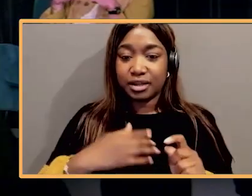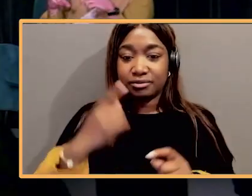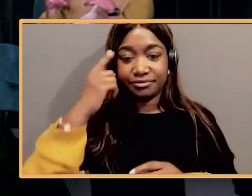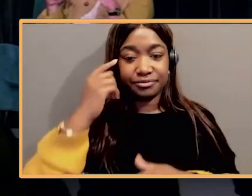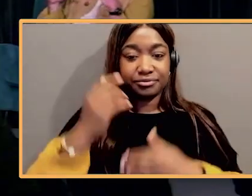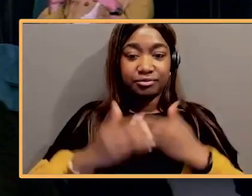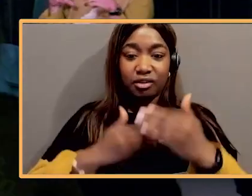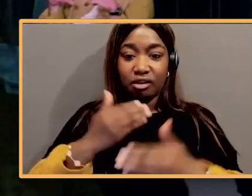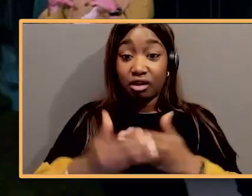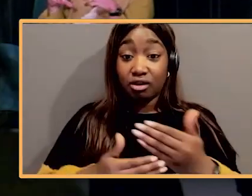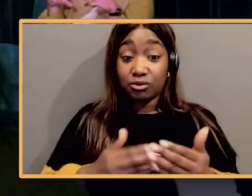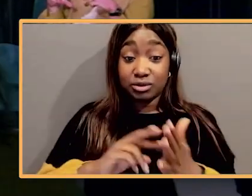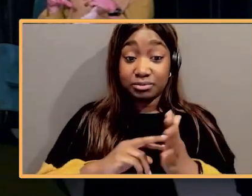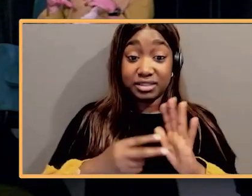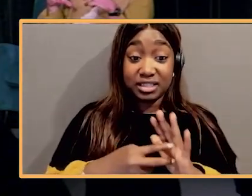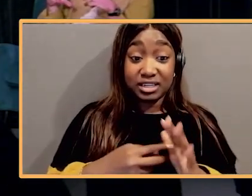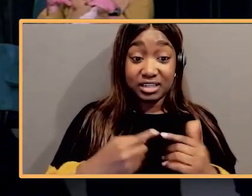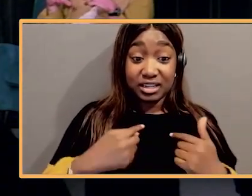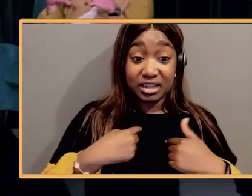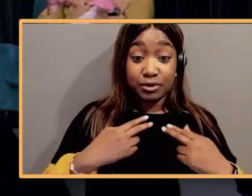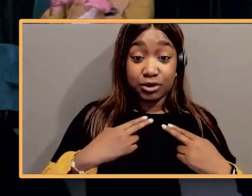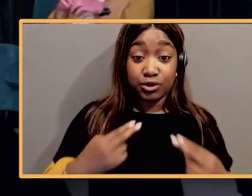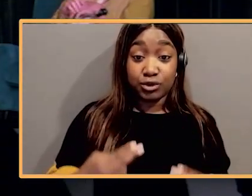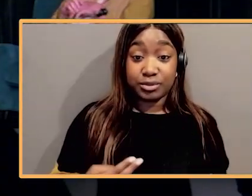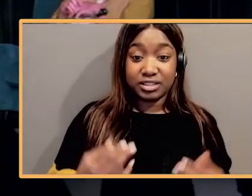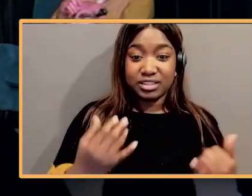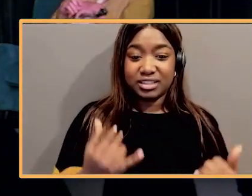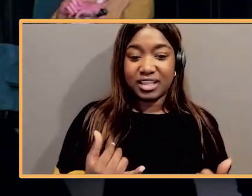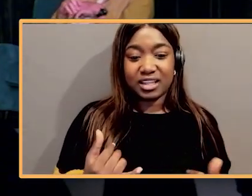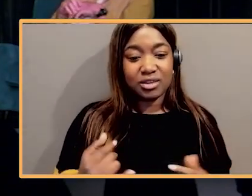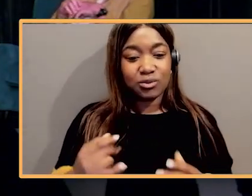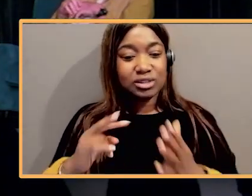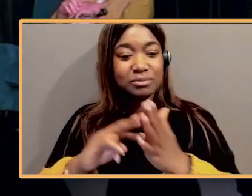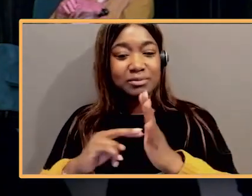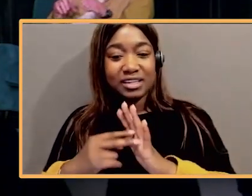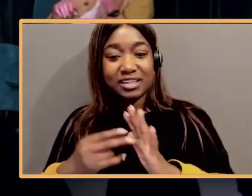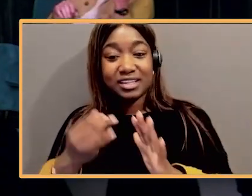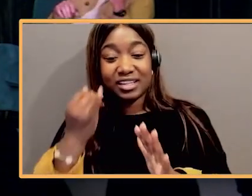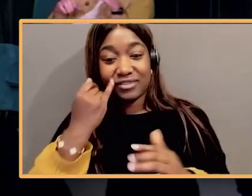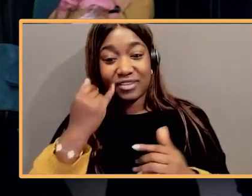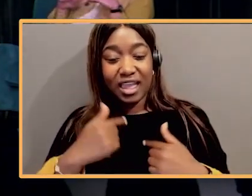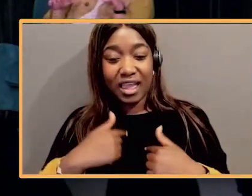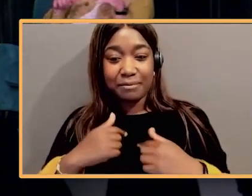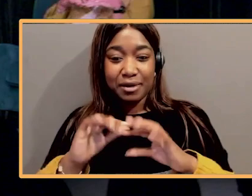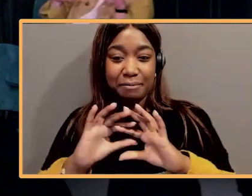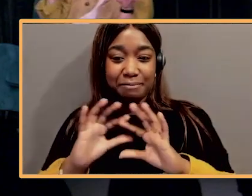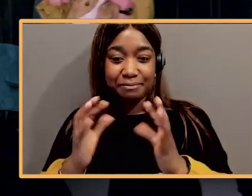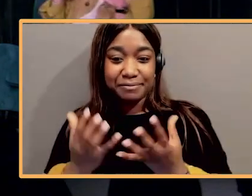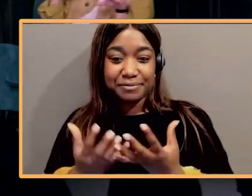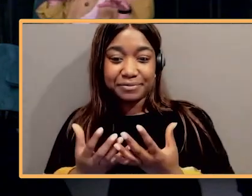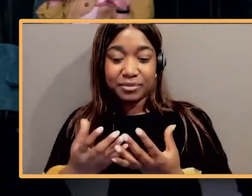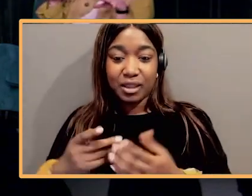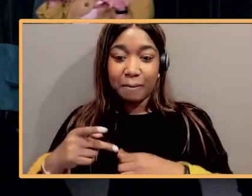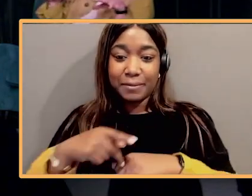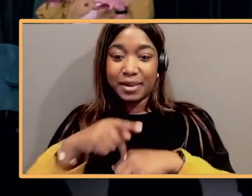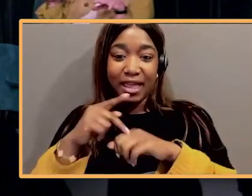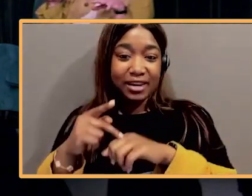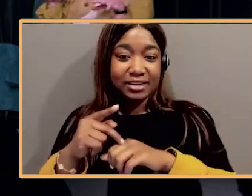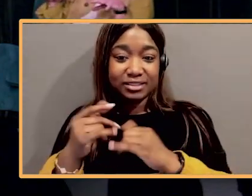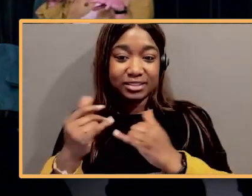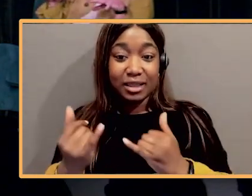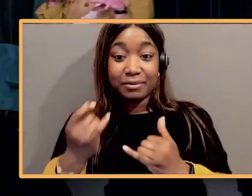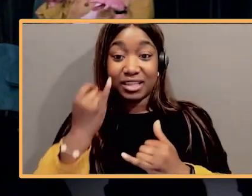human today to what does it mean to be a planet today? Like, take away the sun, instantly we're all